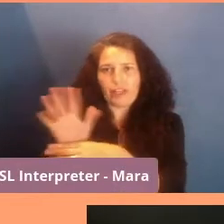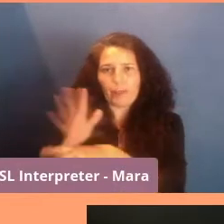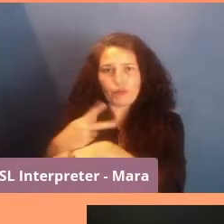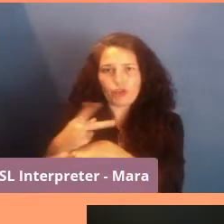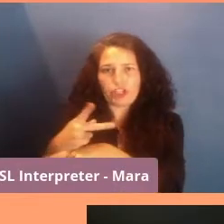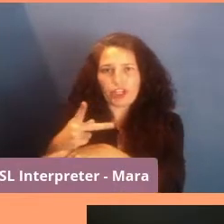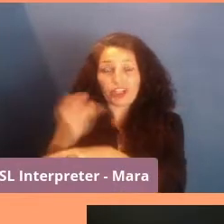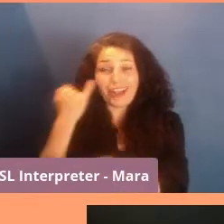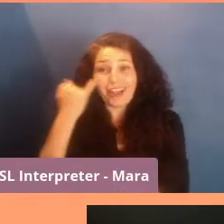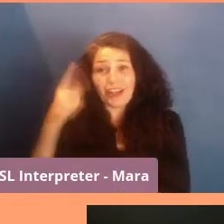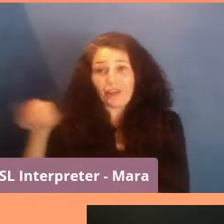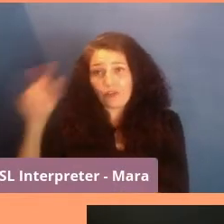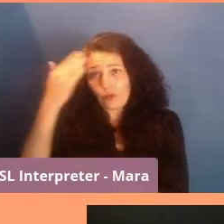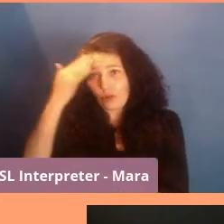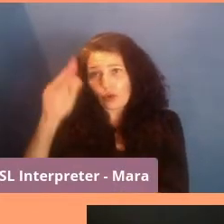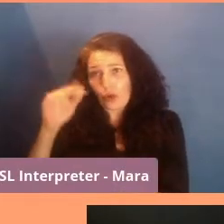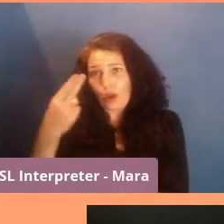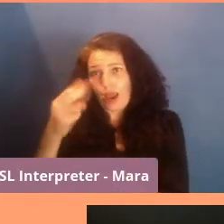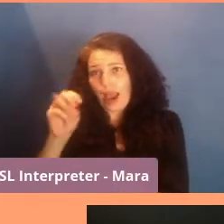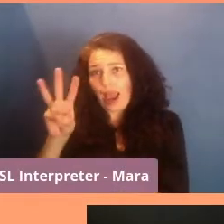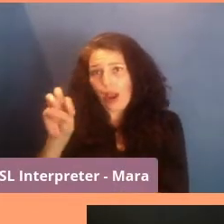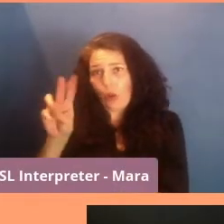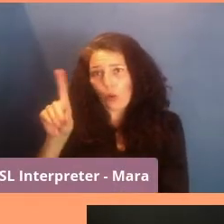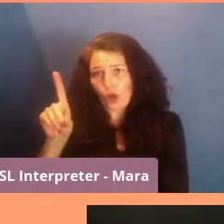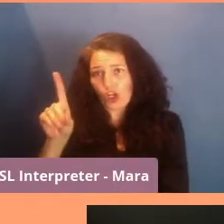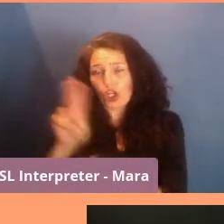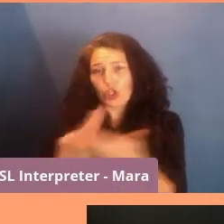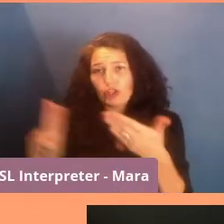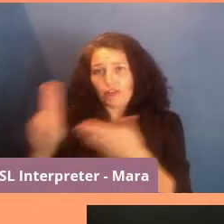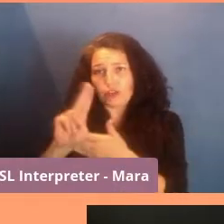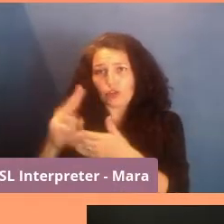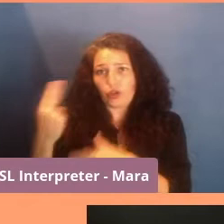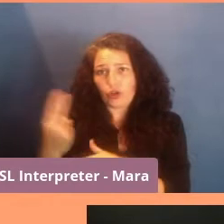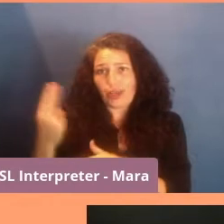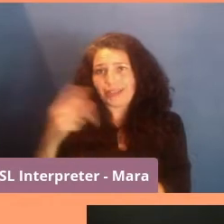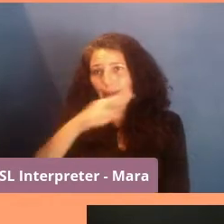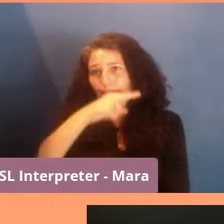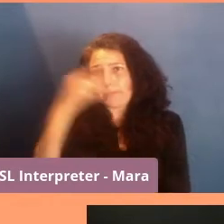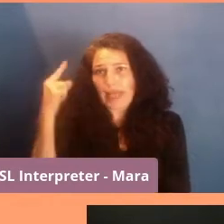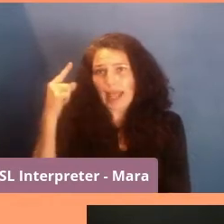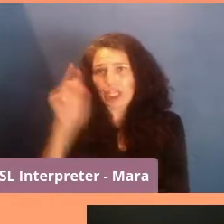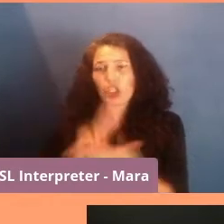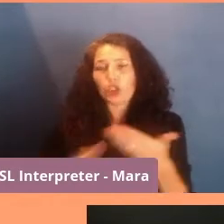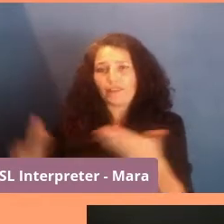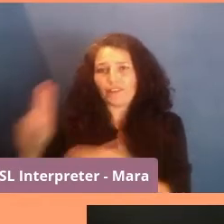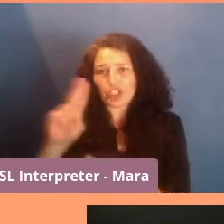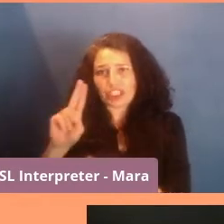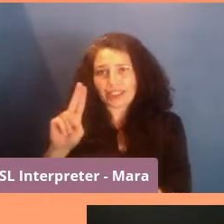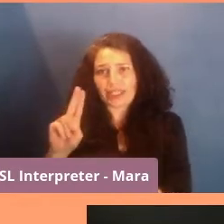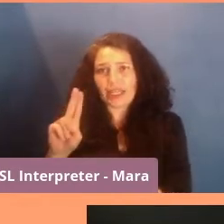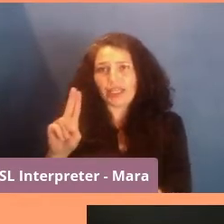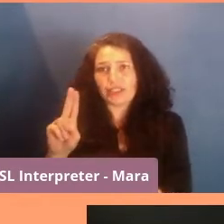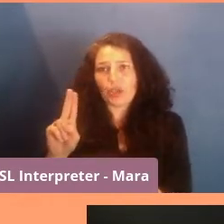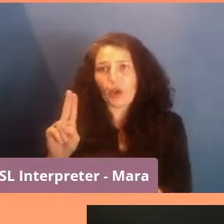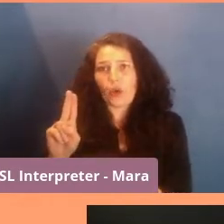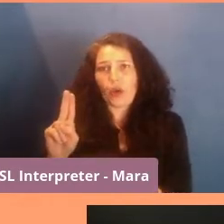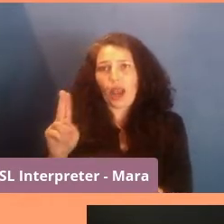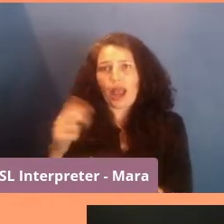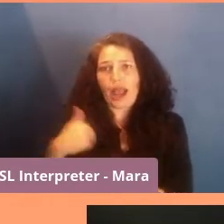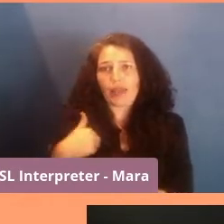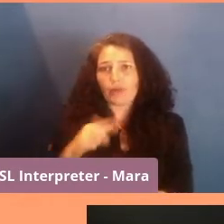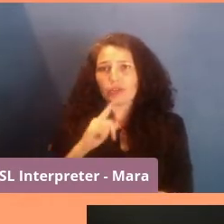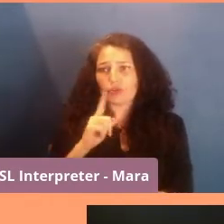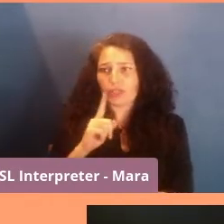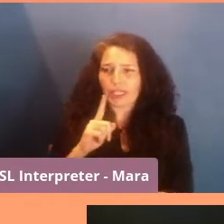you who don't know, Howard University is a historically Black college or university. And so there was a way that I was really